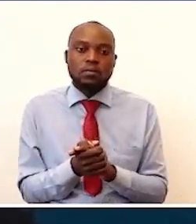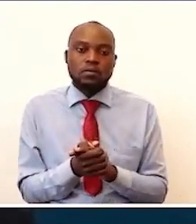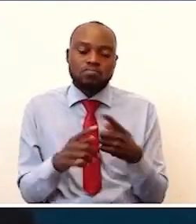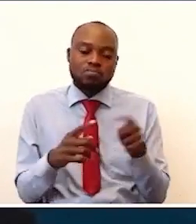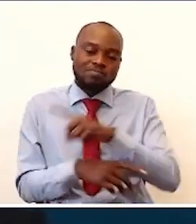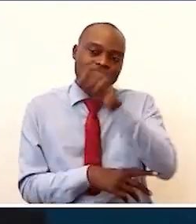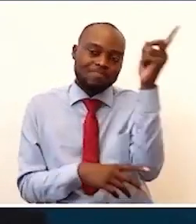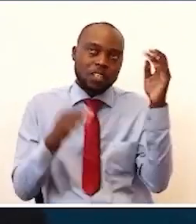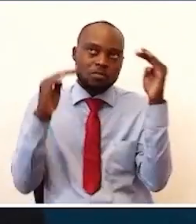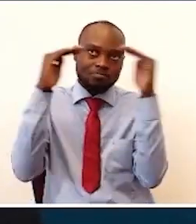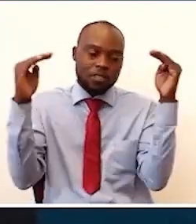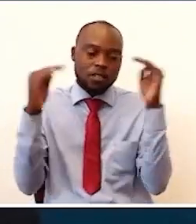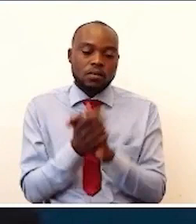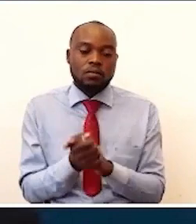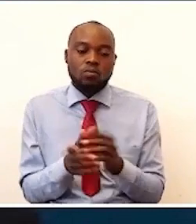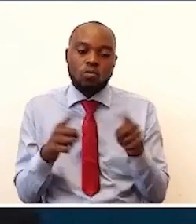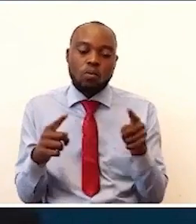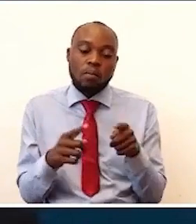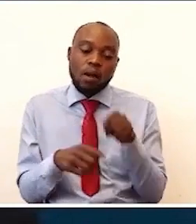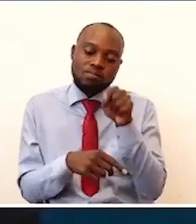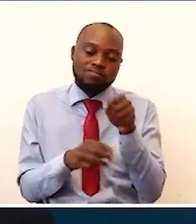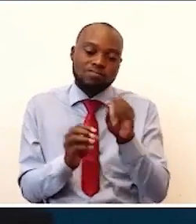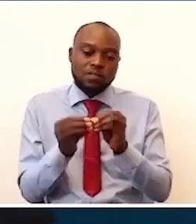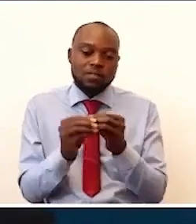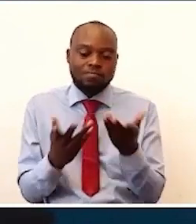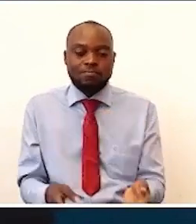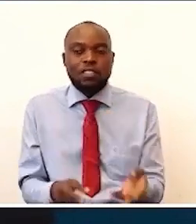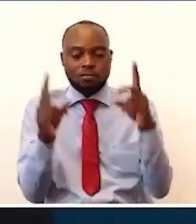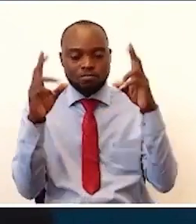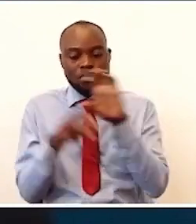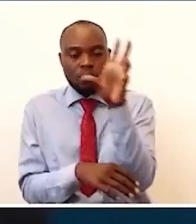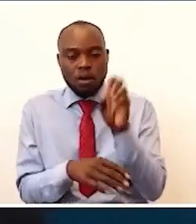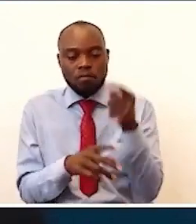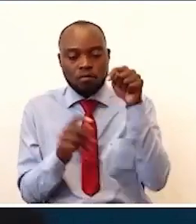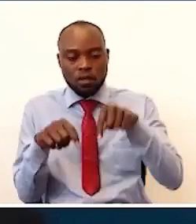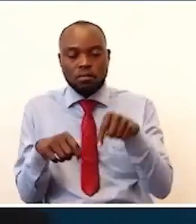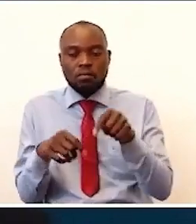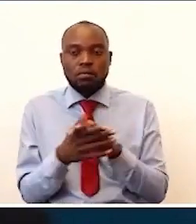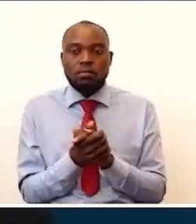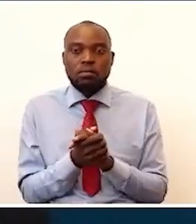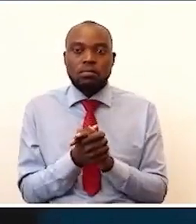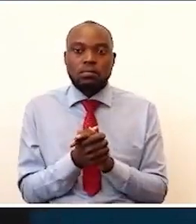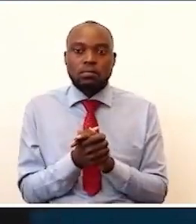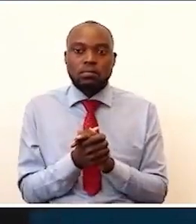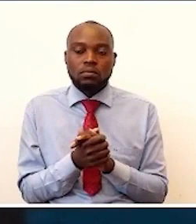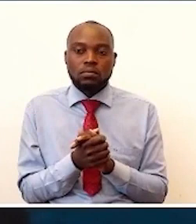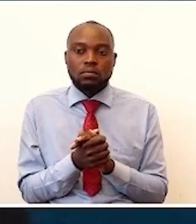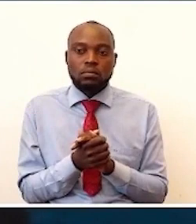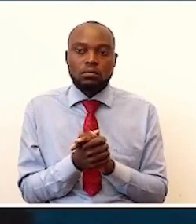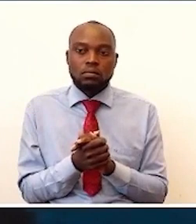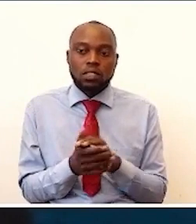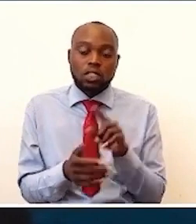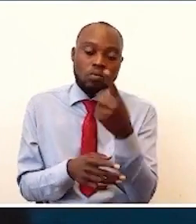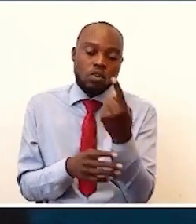international level, but are contextualized in Africa. And so I think one of the things that